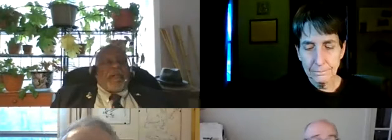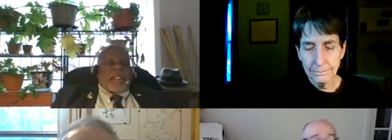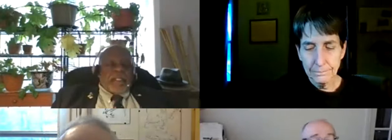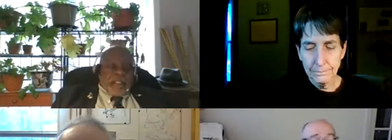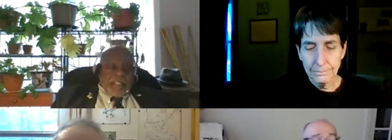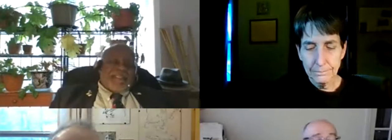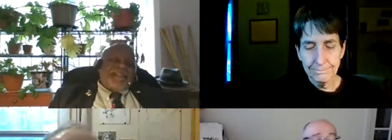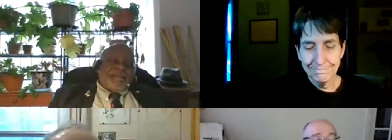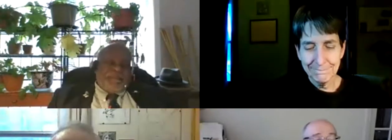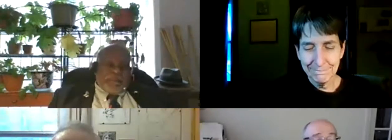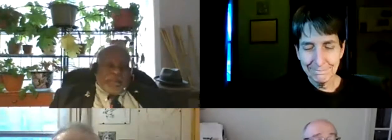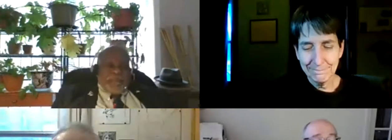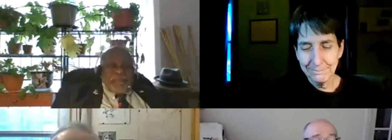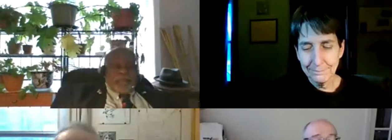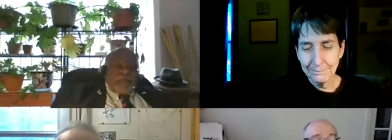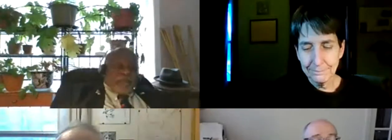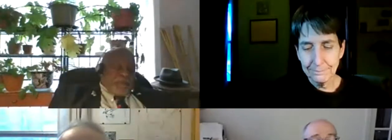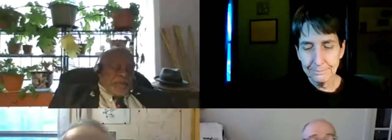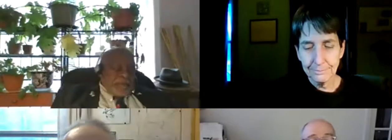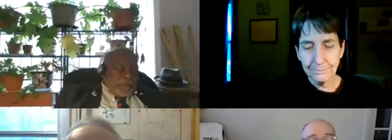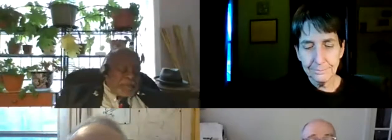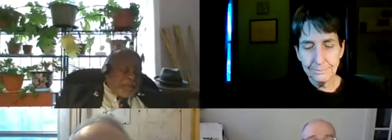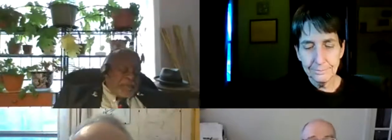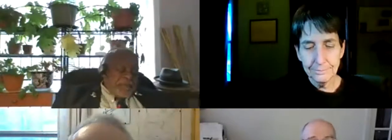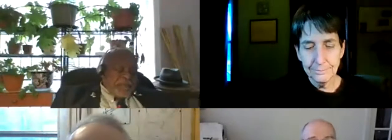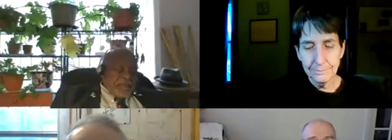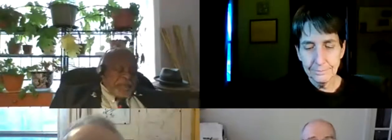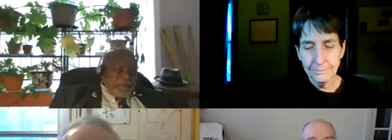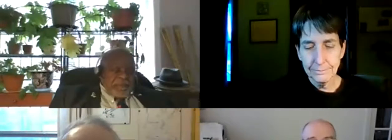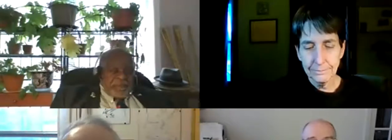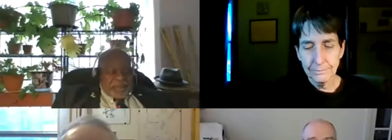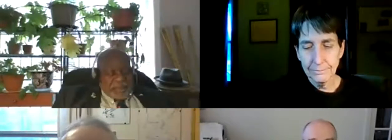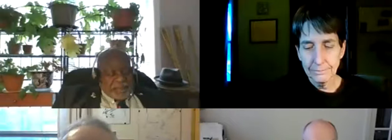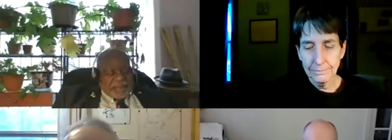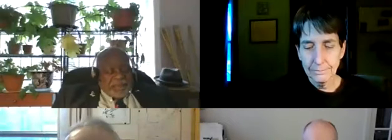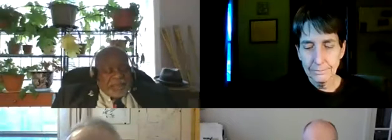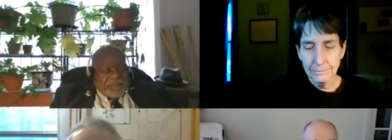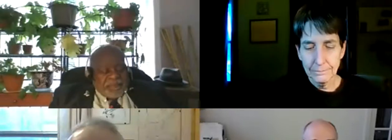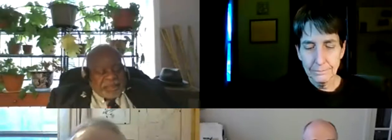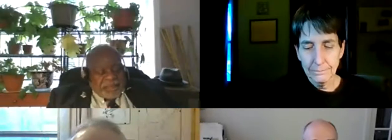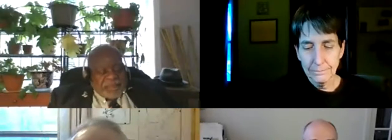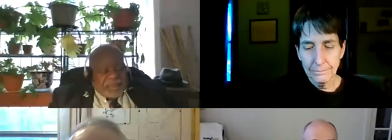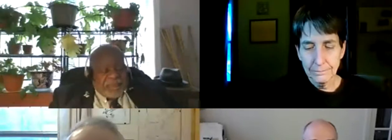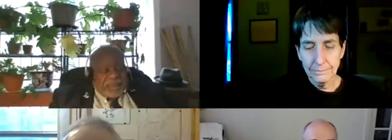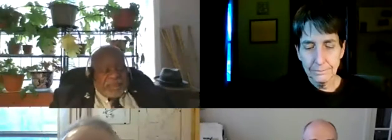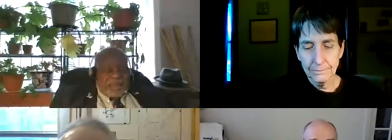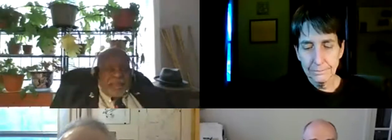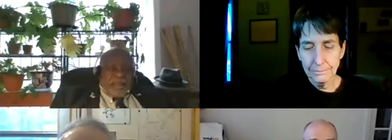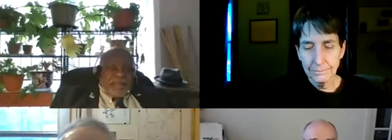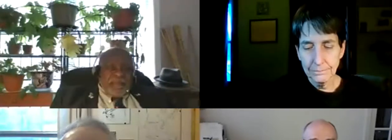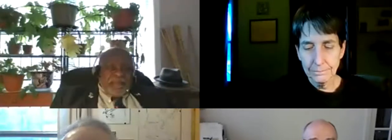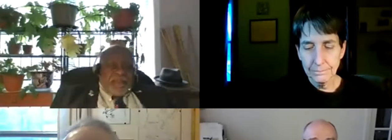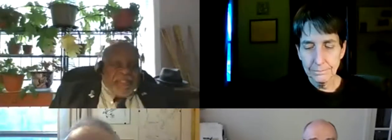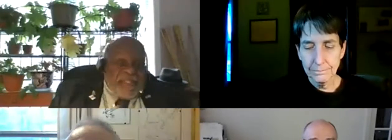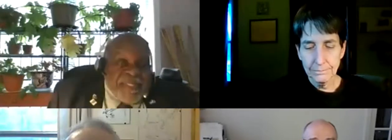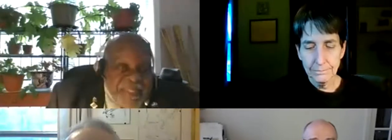that's sorry, Anthony. Hey, that's in the spirit of let's grow local, coach. And yeah, I know the expertise is there. We just haven't made the commitment to bring